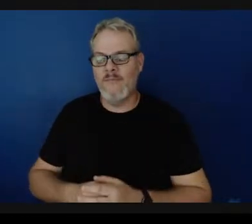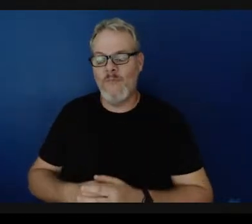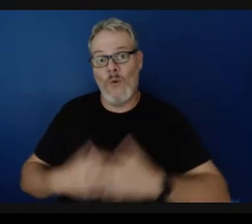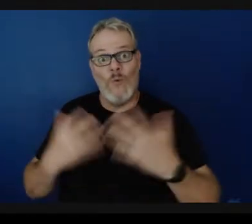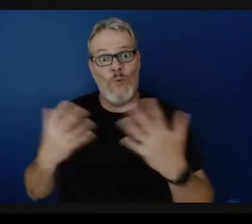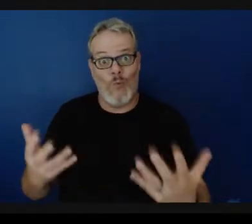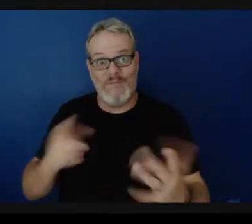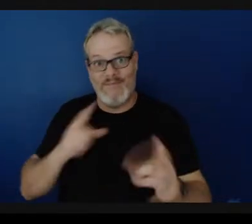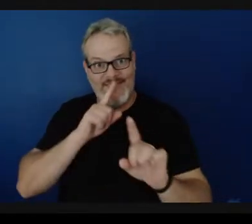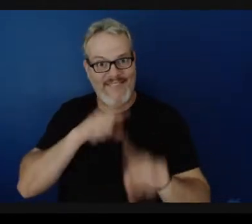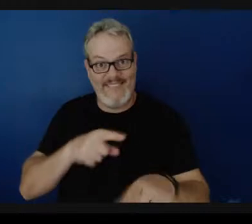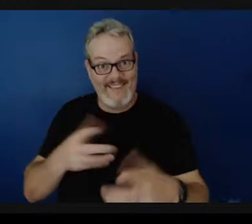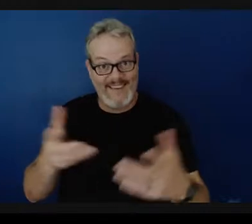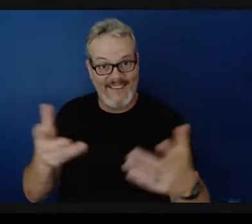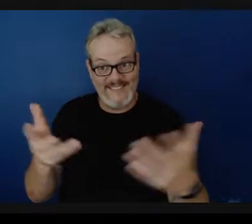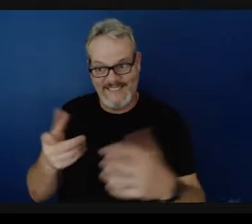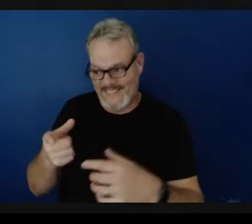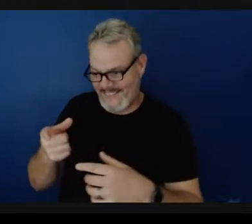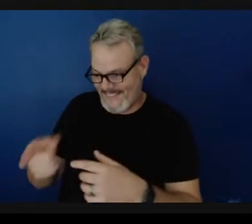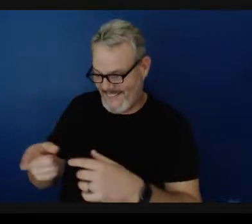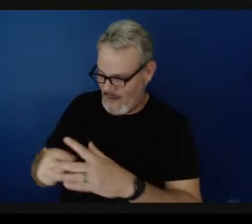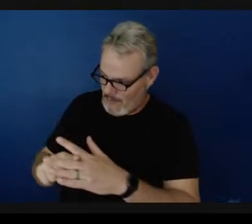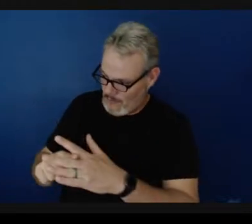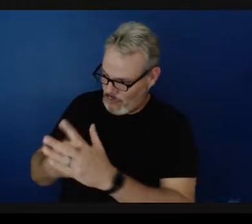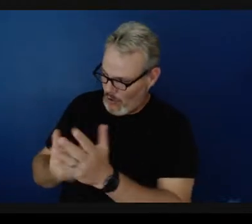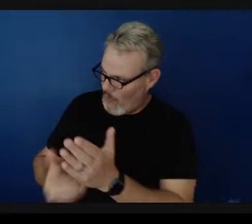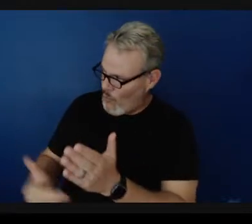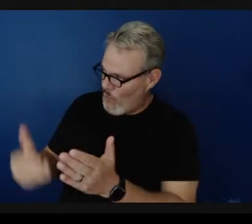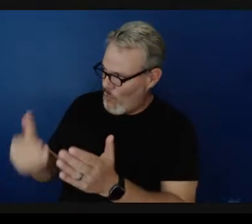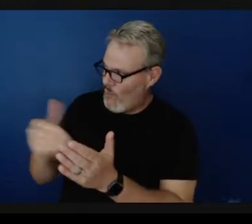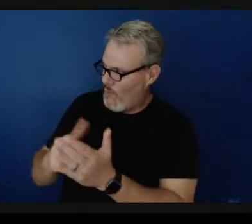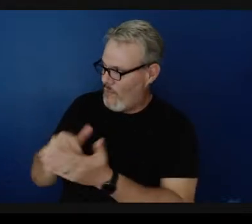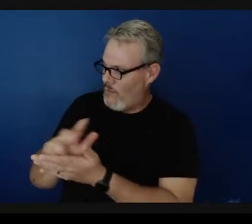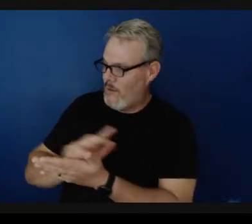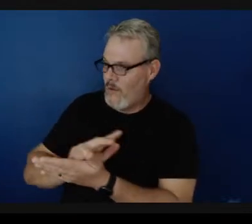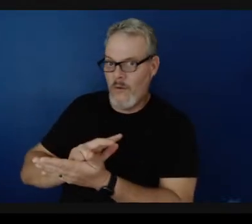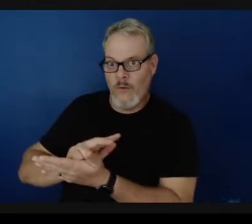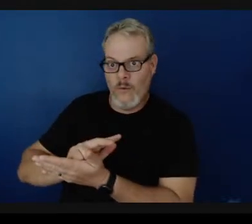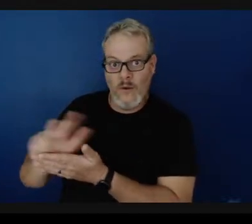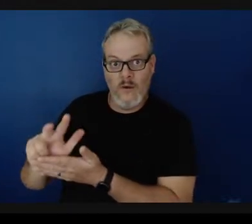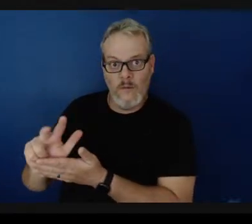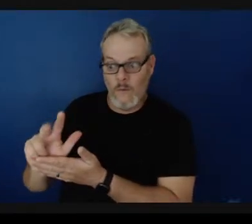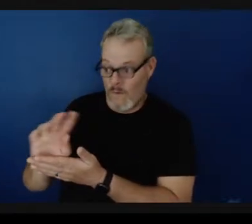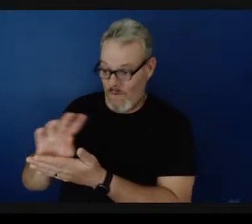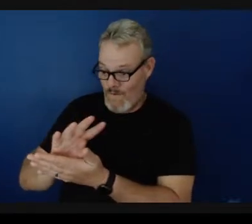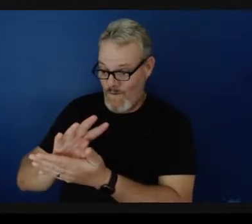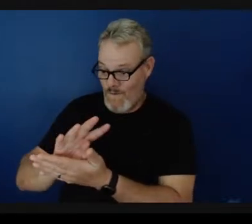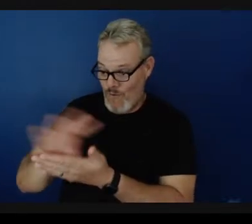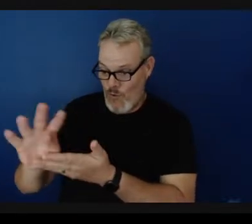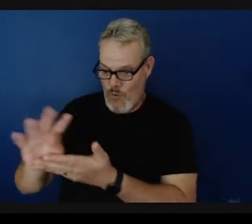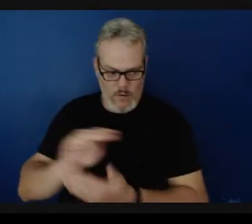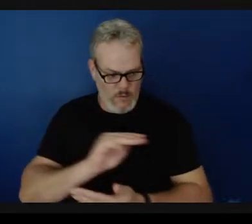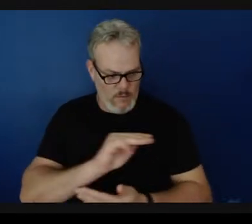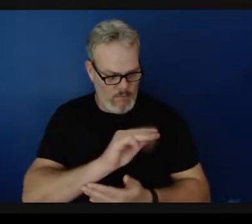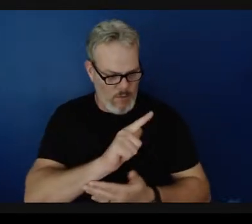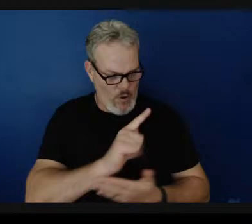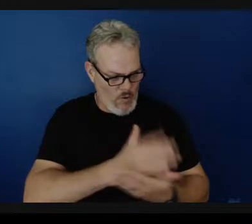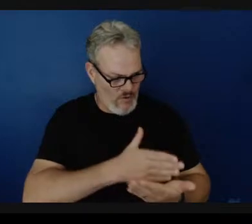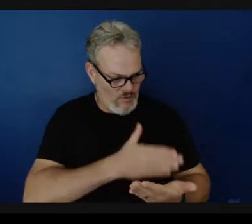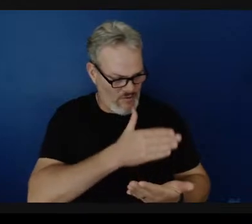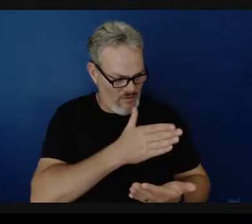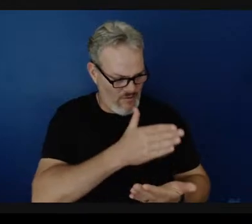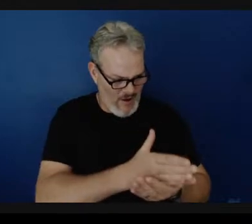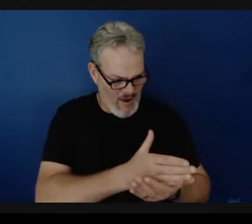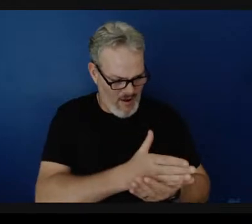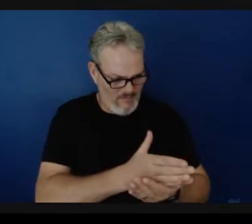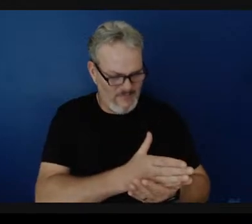up within 3 weeks, within 4 weeks of it shutting off, because Mauna Loa then stopped and gave the baton back, got out of